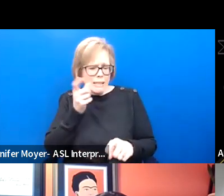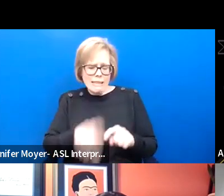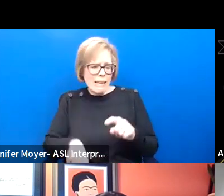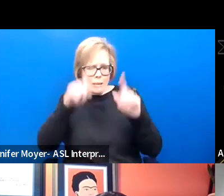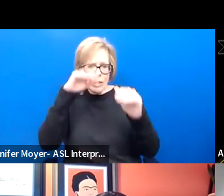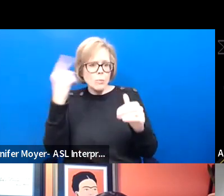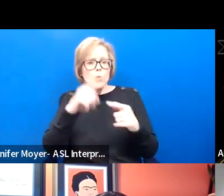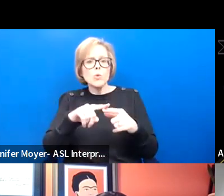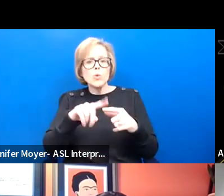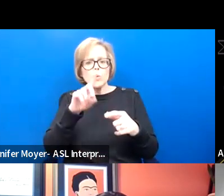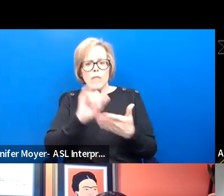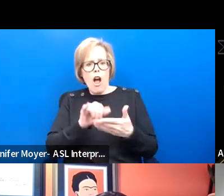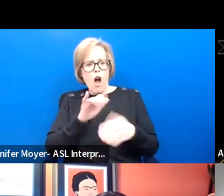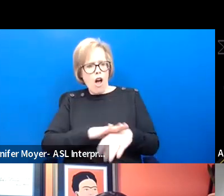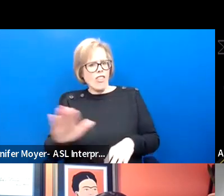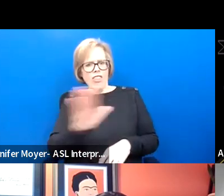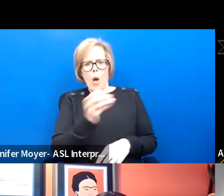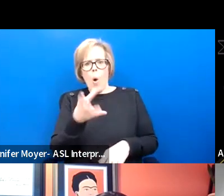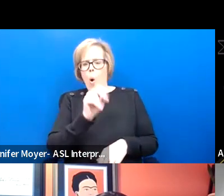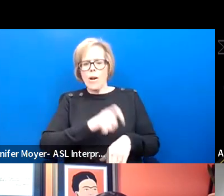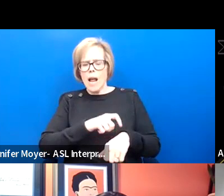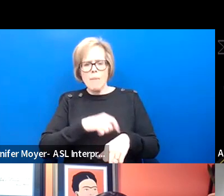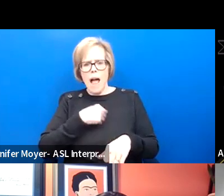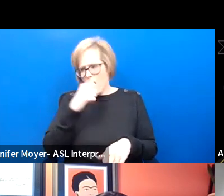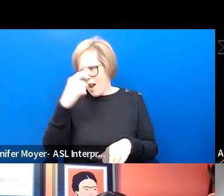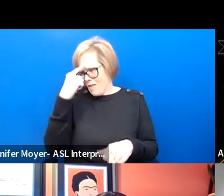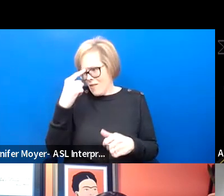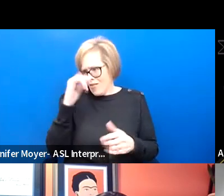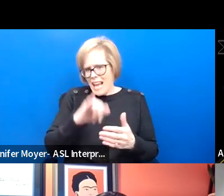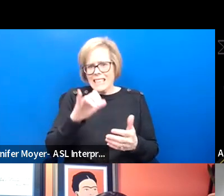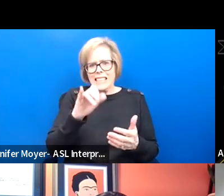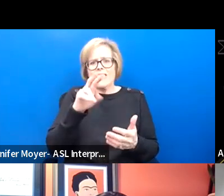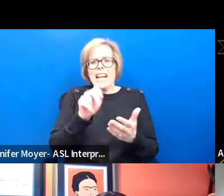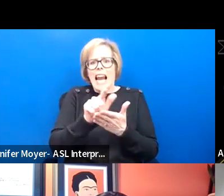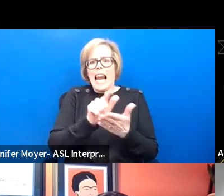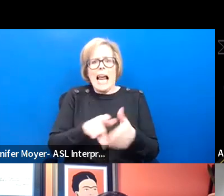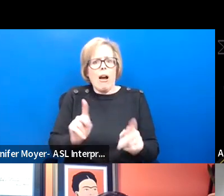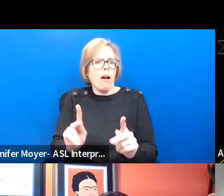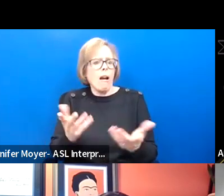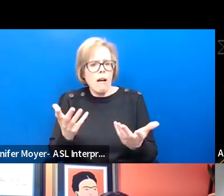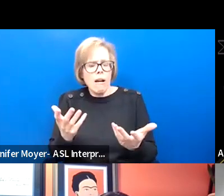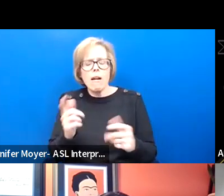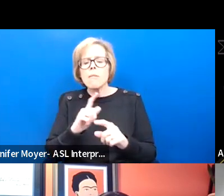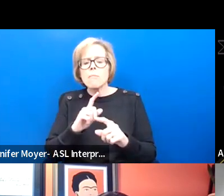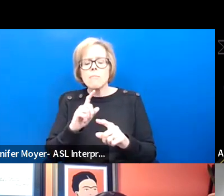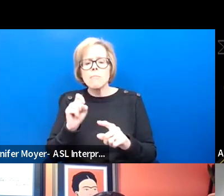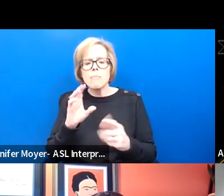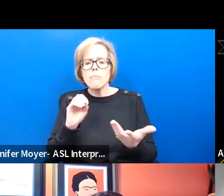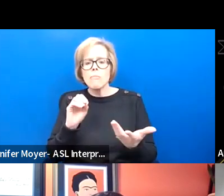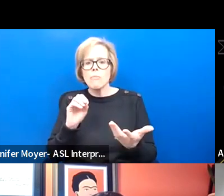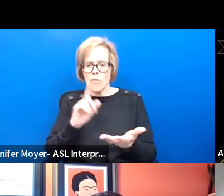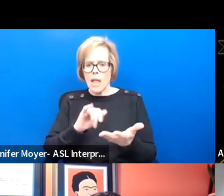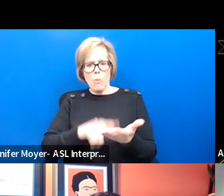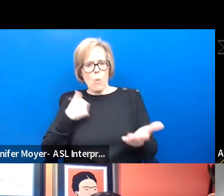expect somebody to do this on their own time. I don't even think that might be, legal in some cases. So that's what we